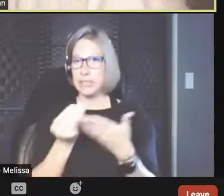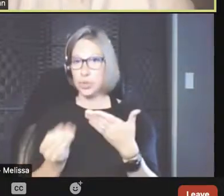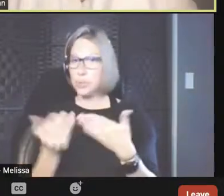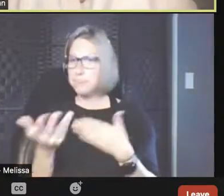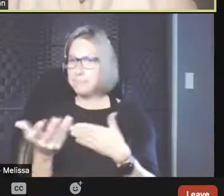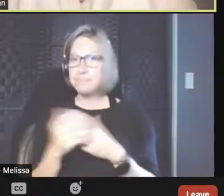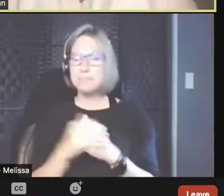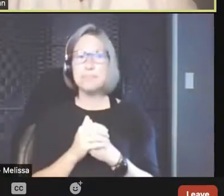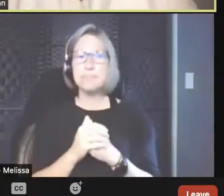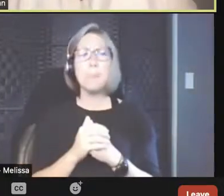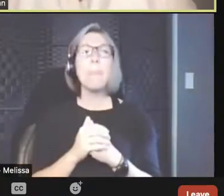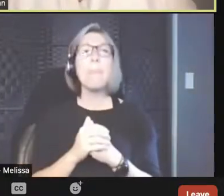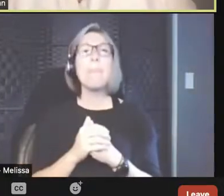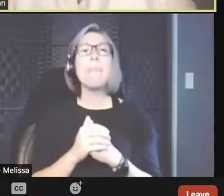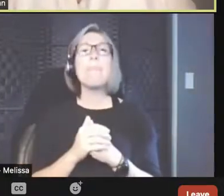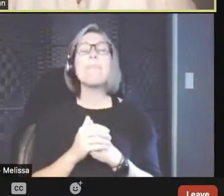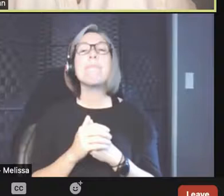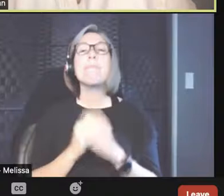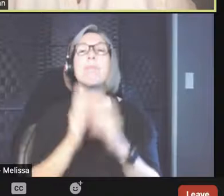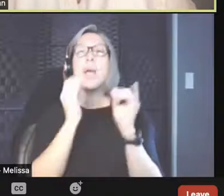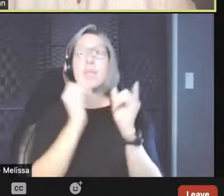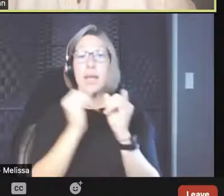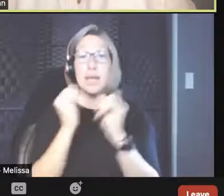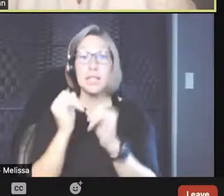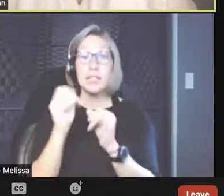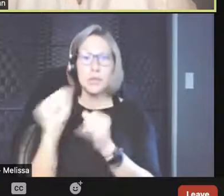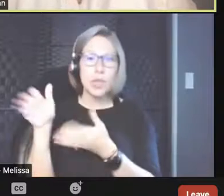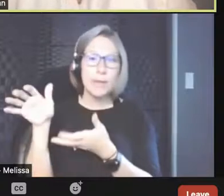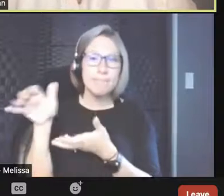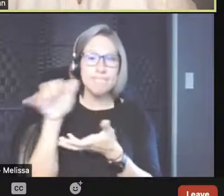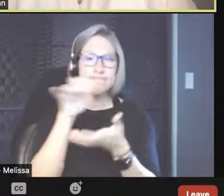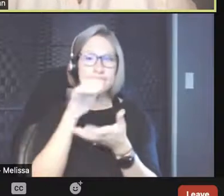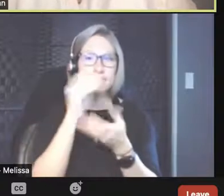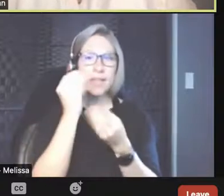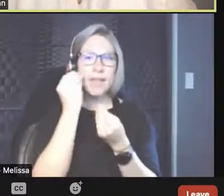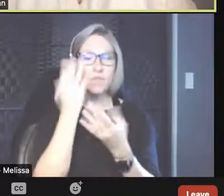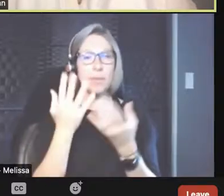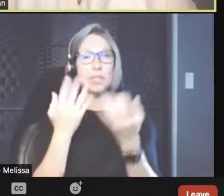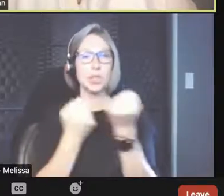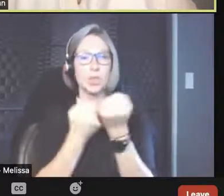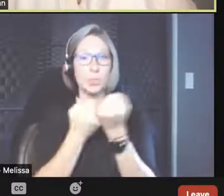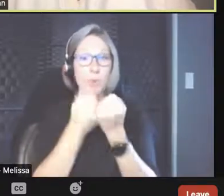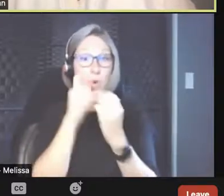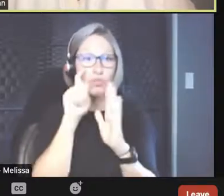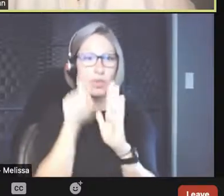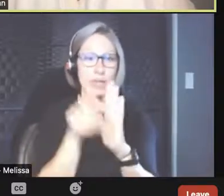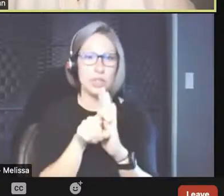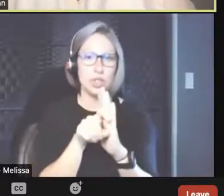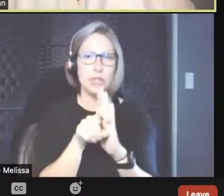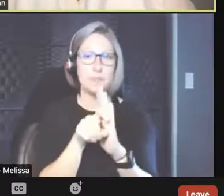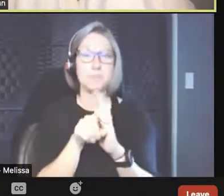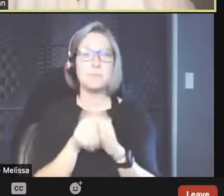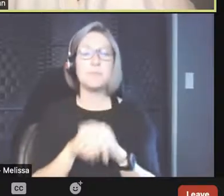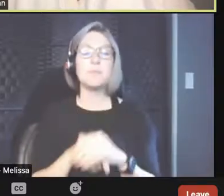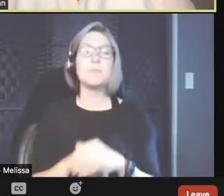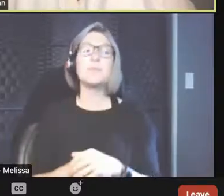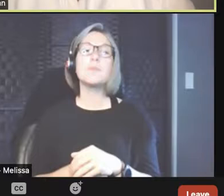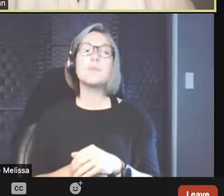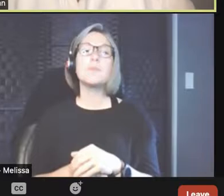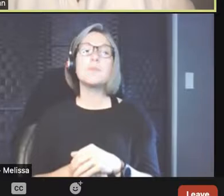So the individual is able to gather information that supports recognition, right? So this is about recognition.